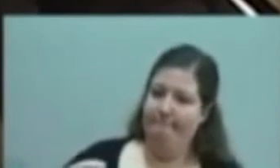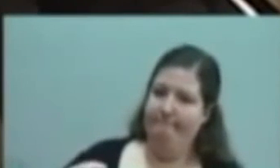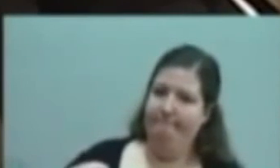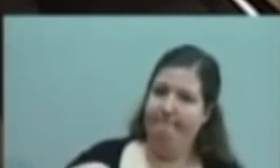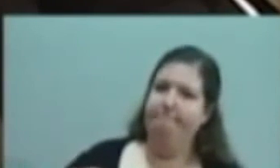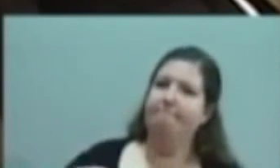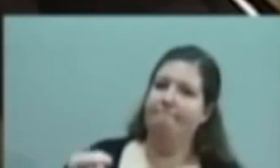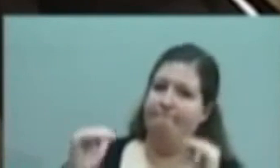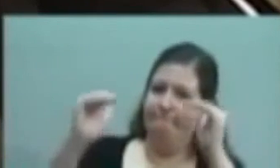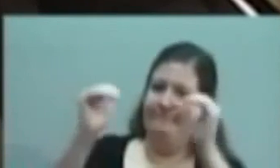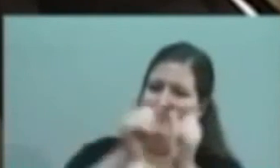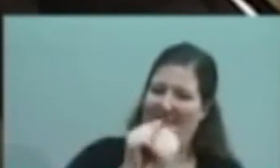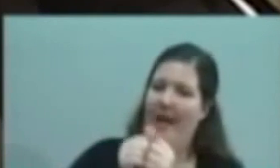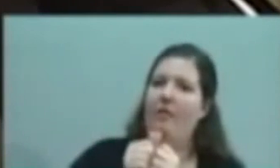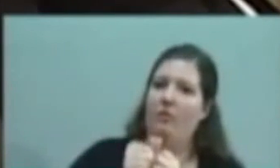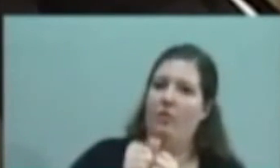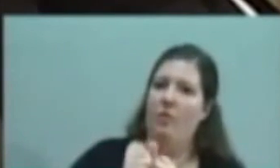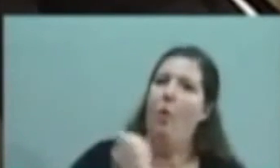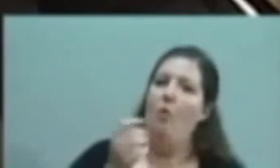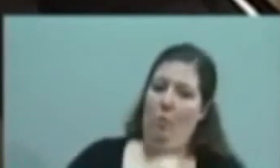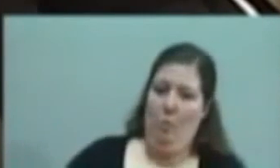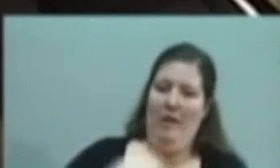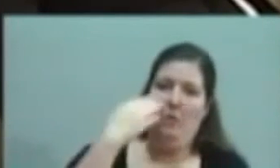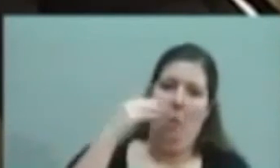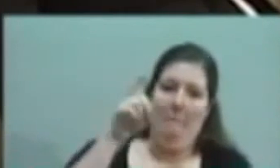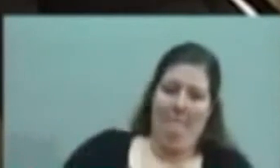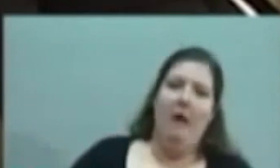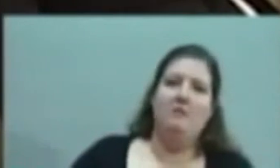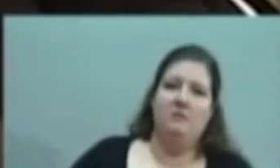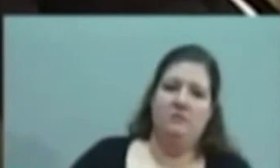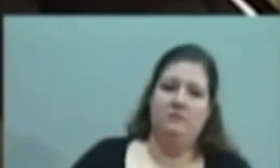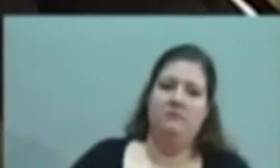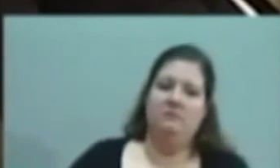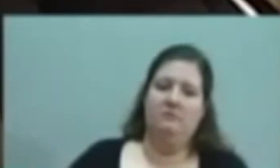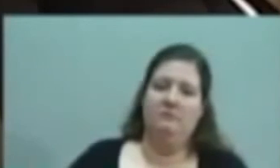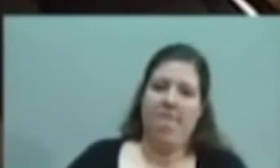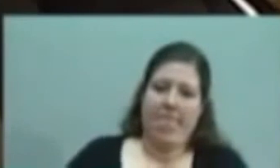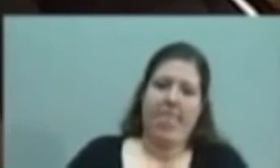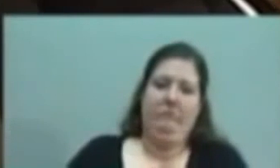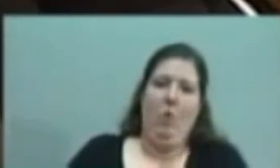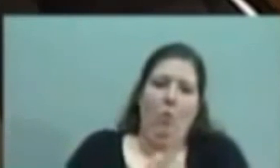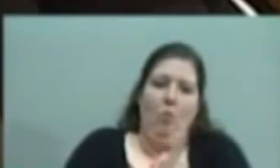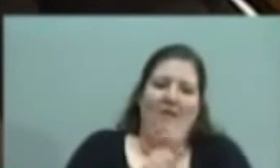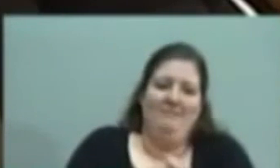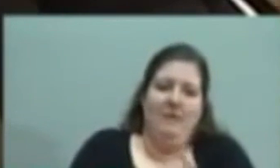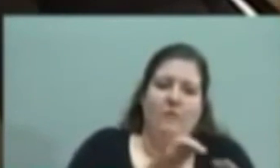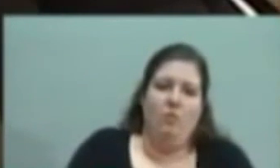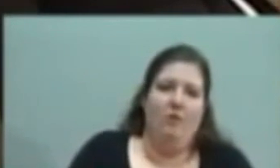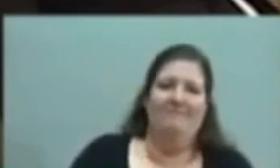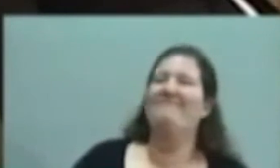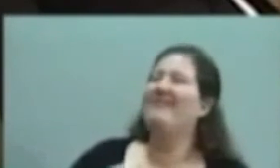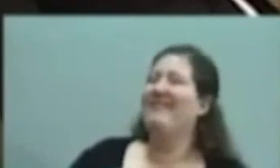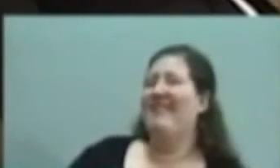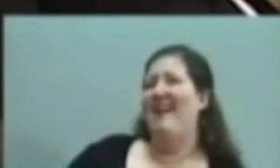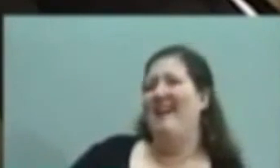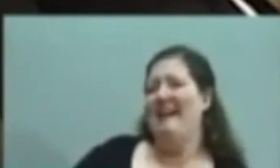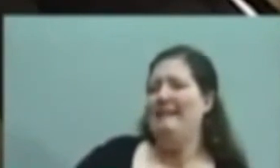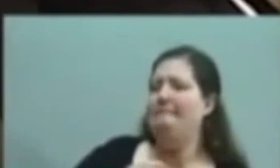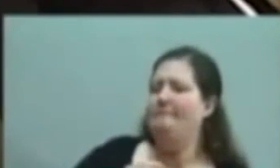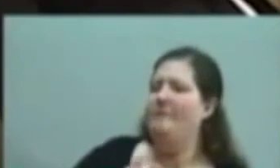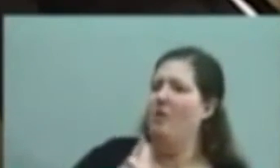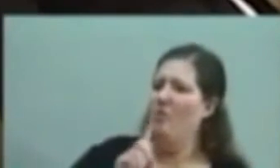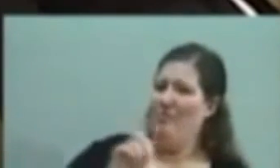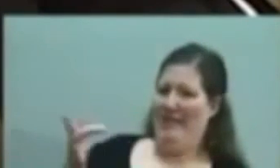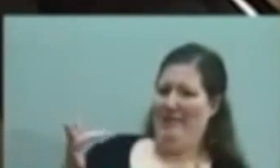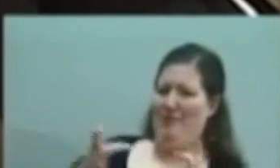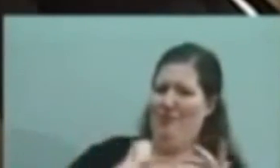to accelerate a group of students to be able to catch. I'm just really concerned that we're